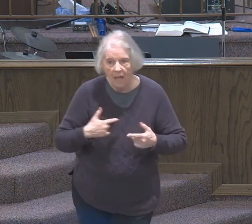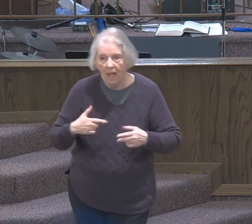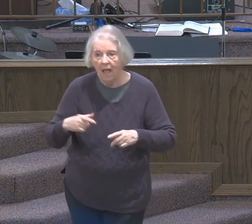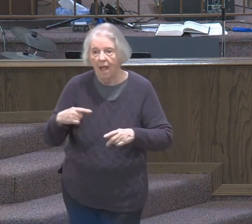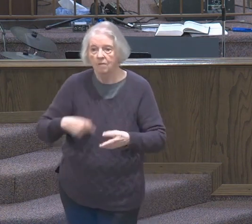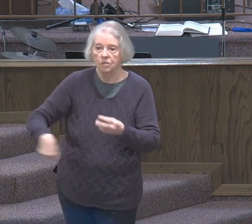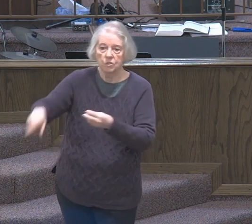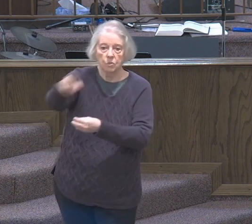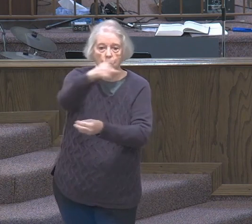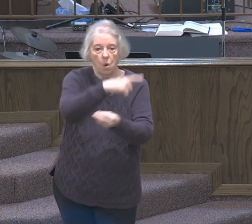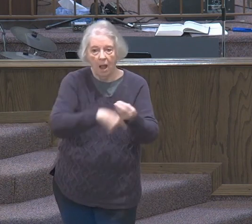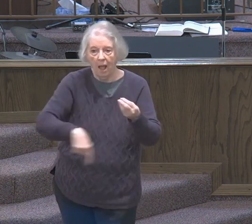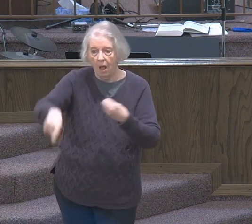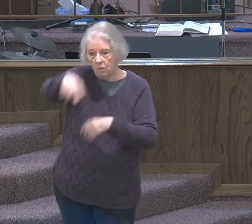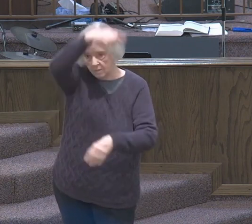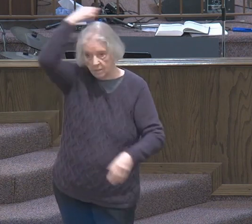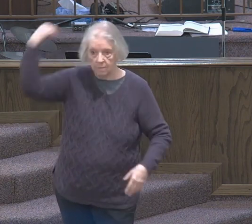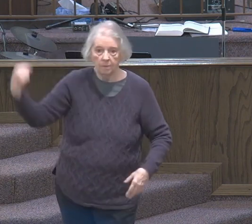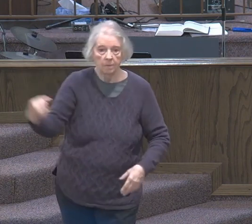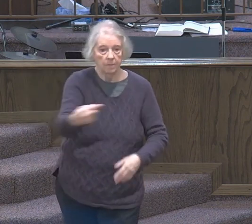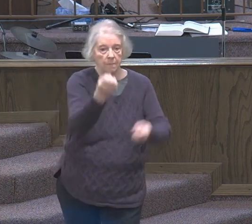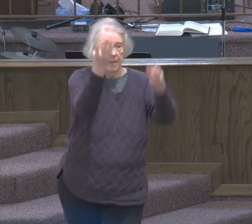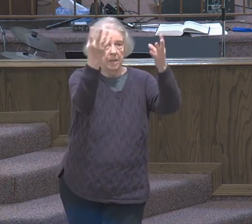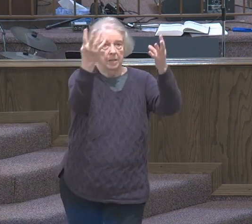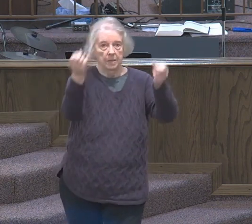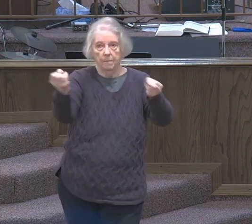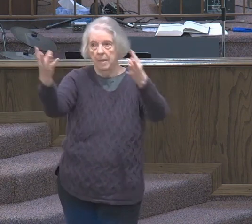many, many days,